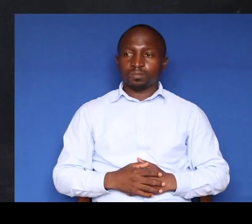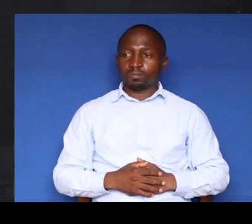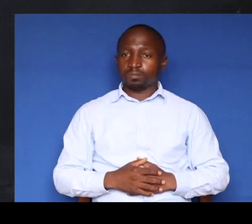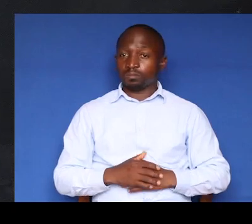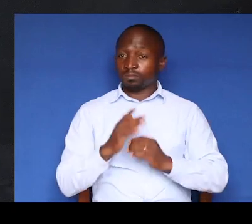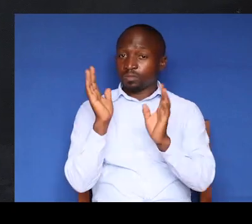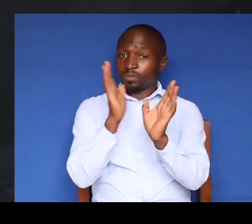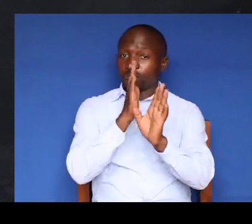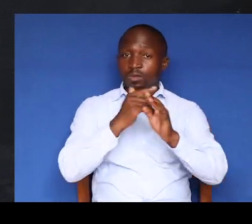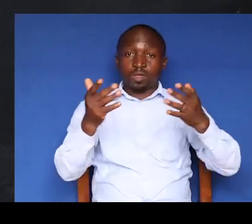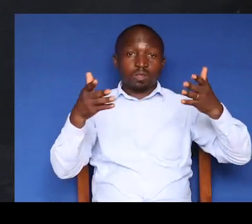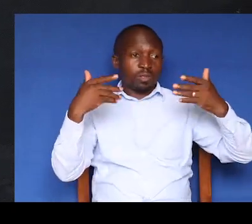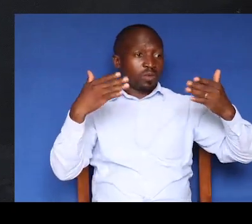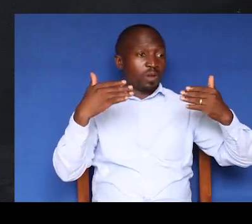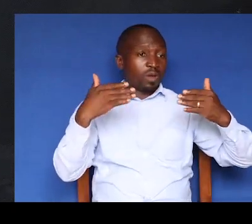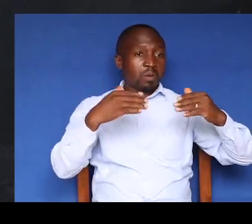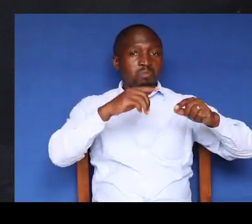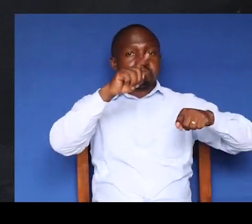climatic conditions not the same.